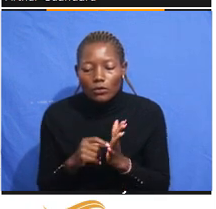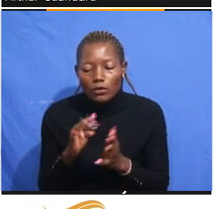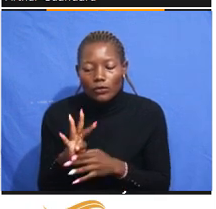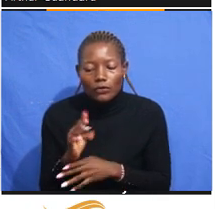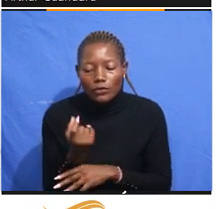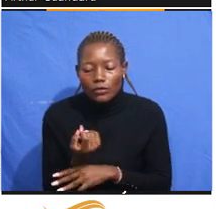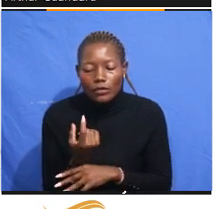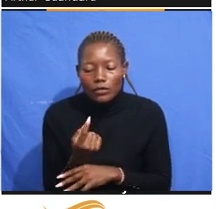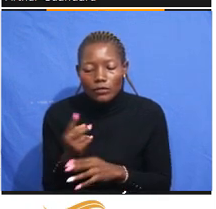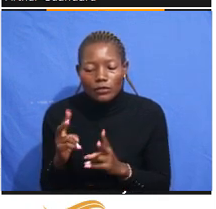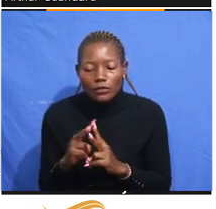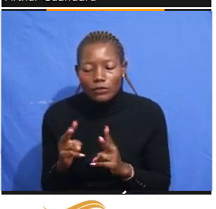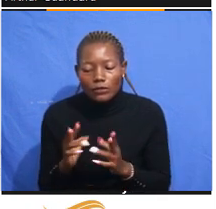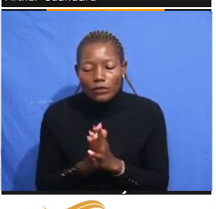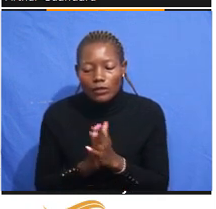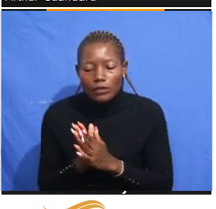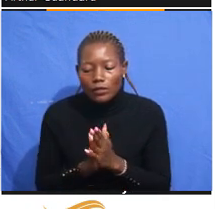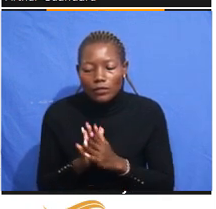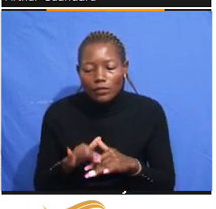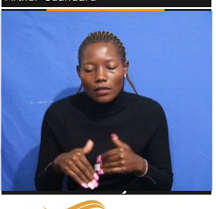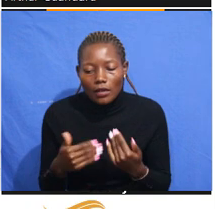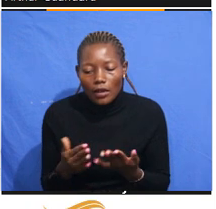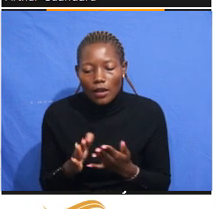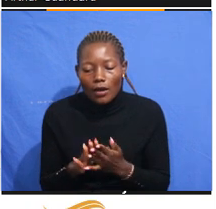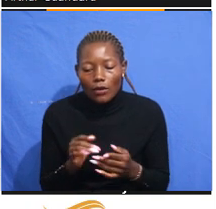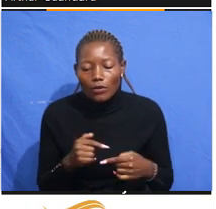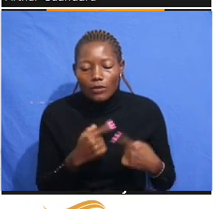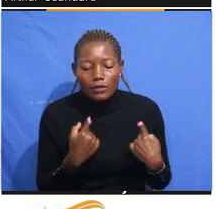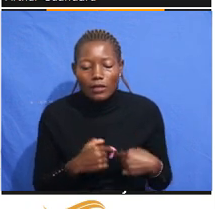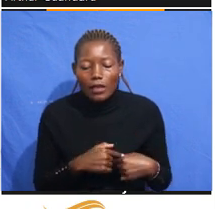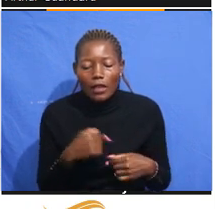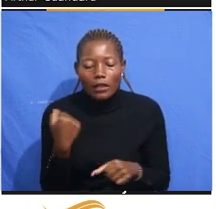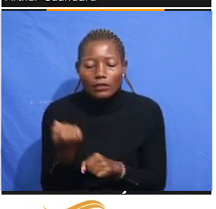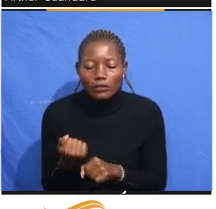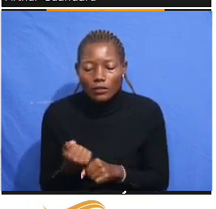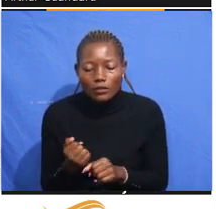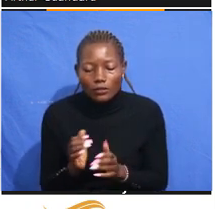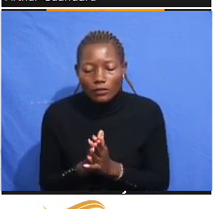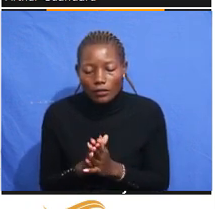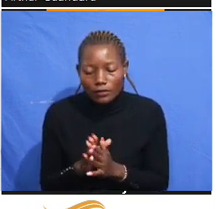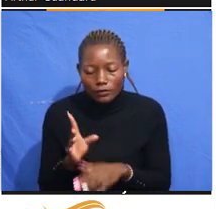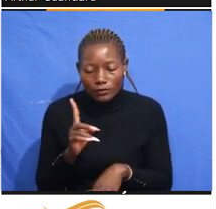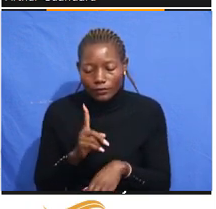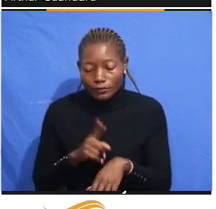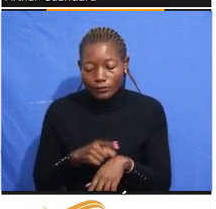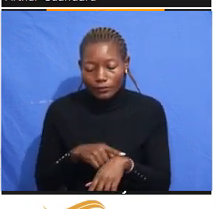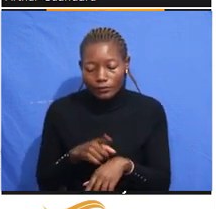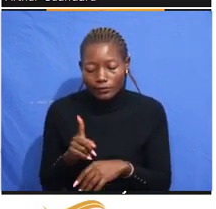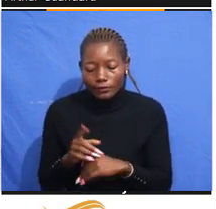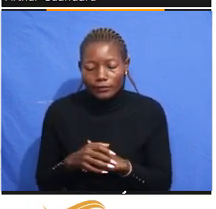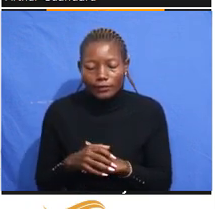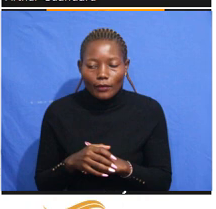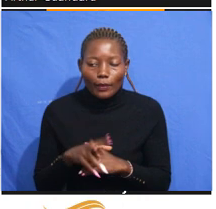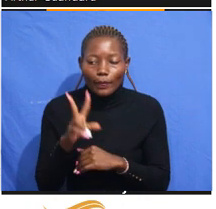interesting phenomenon, the way this heart operates. And during this time, the